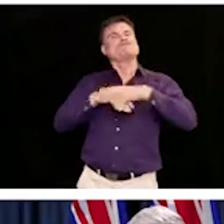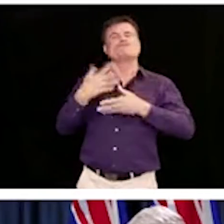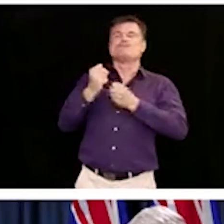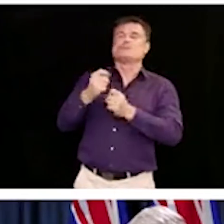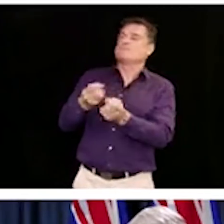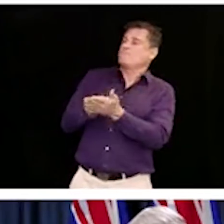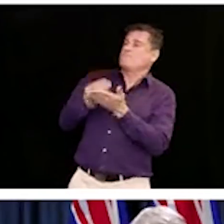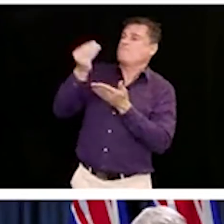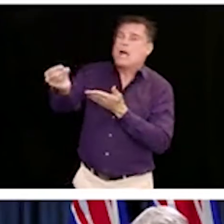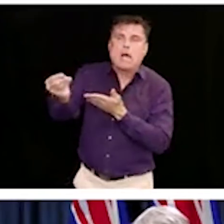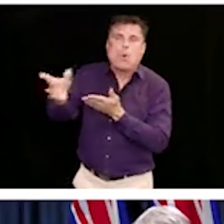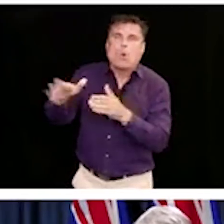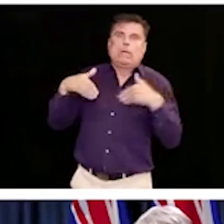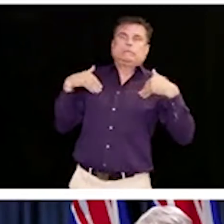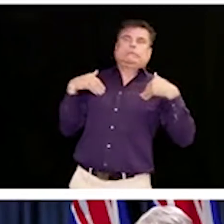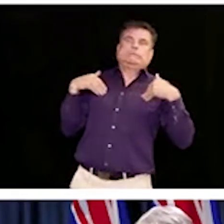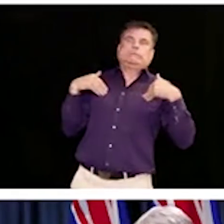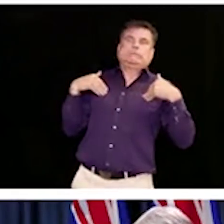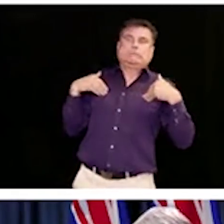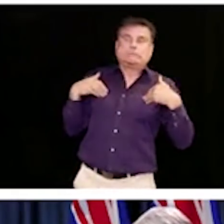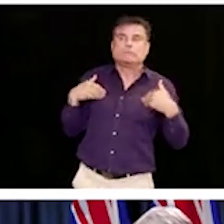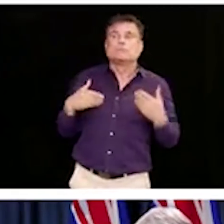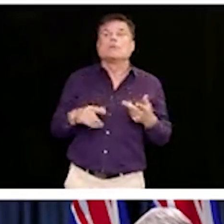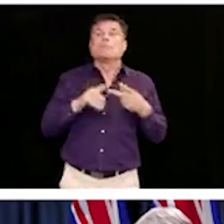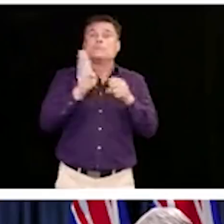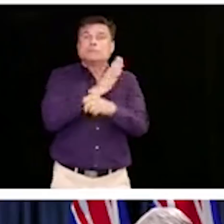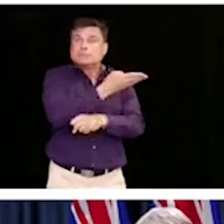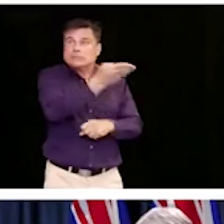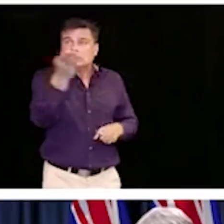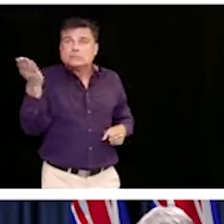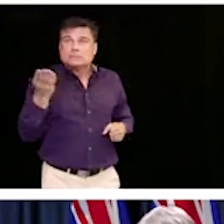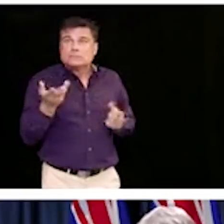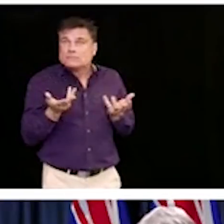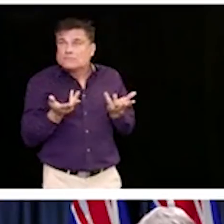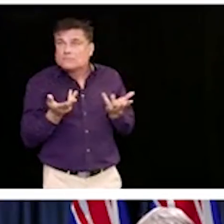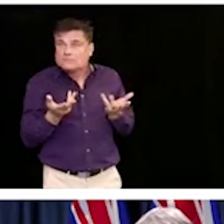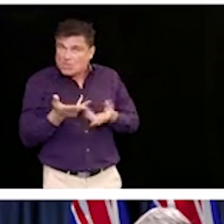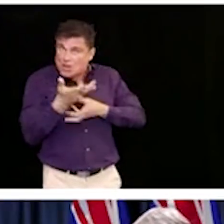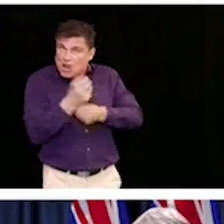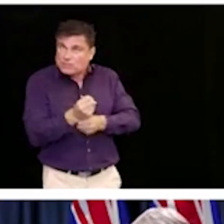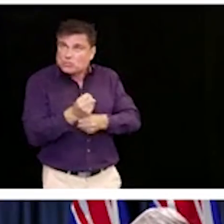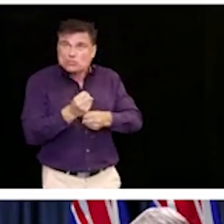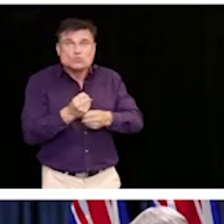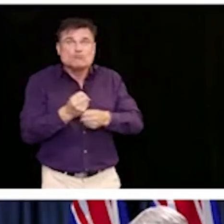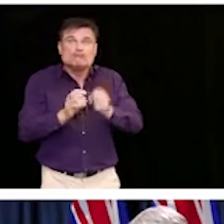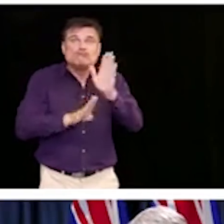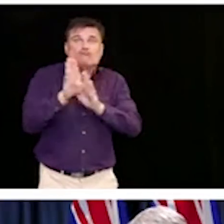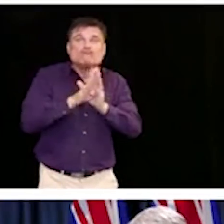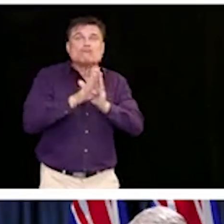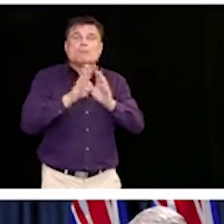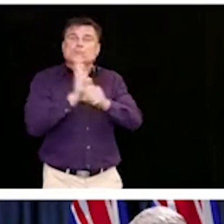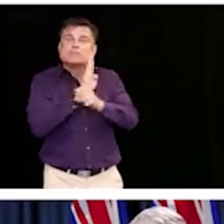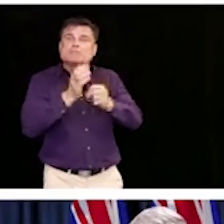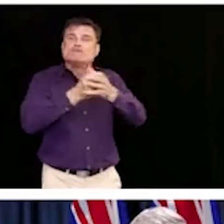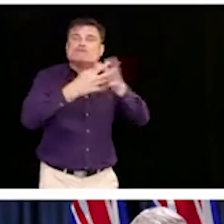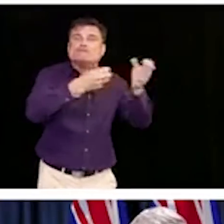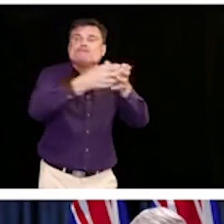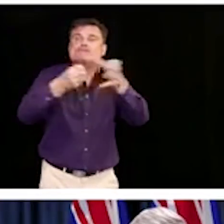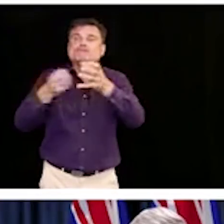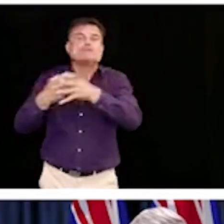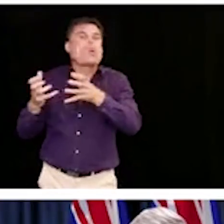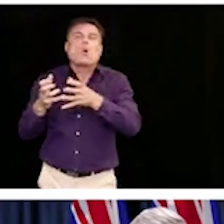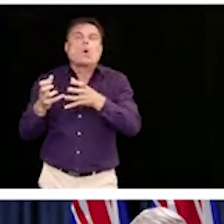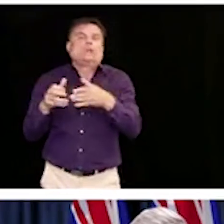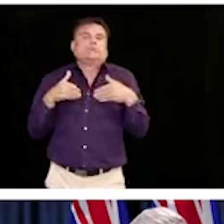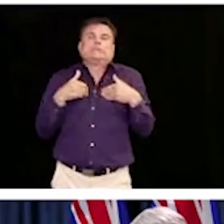business when it comes to investment decisions, again, impact on confidence, supply chains, and business model